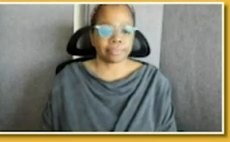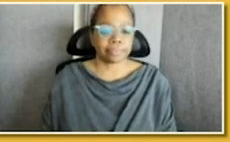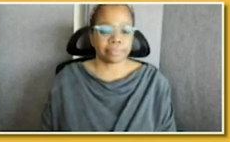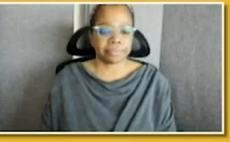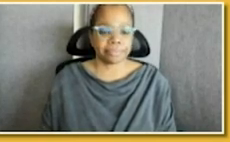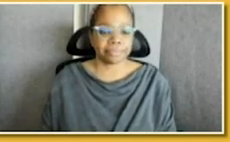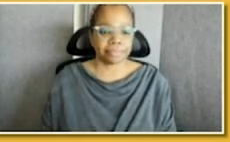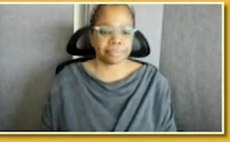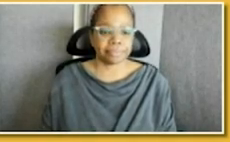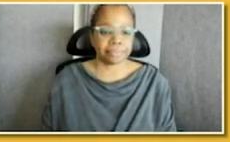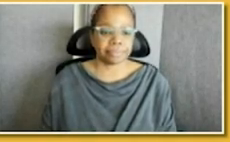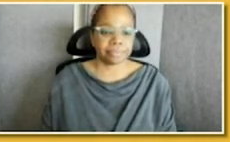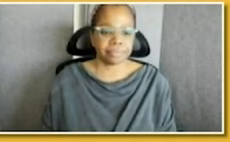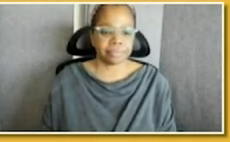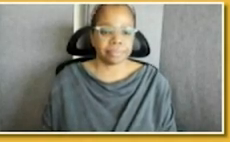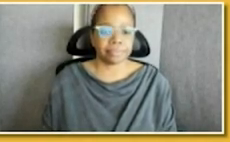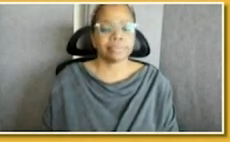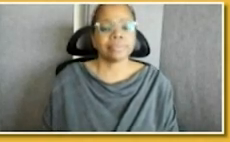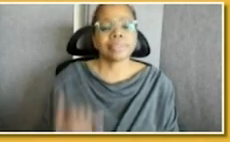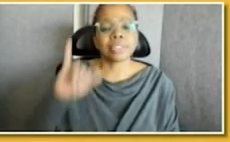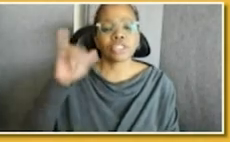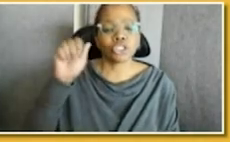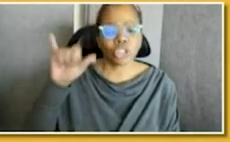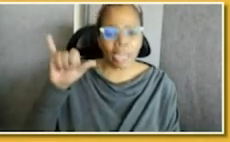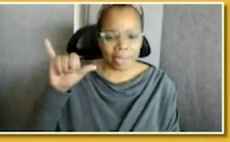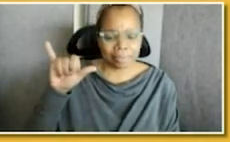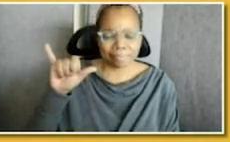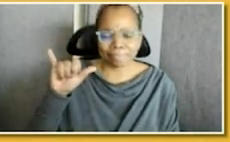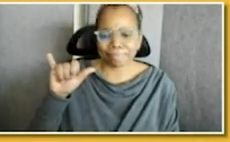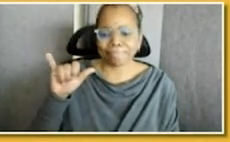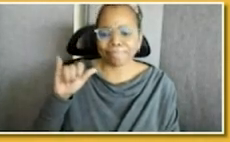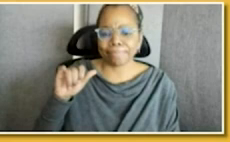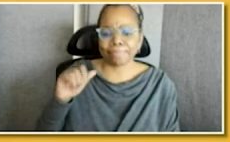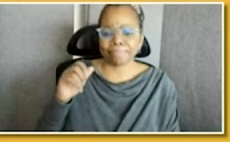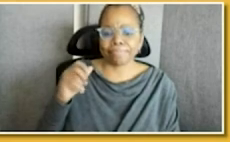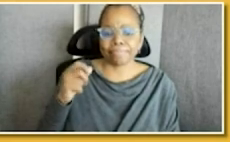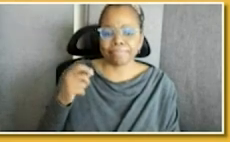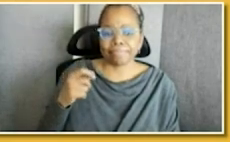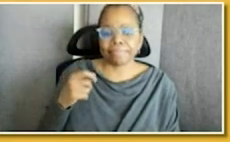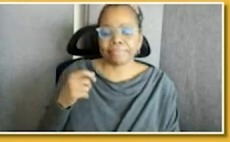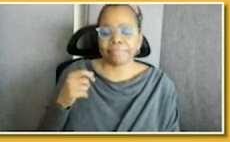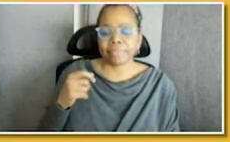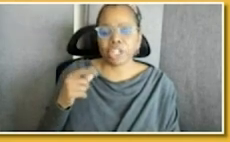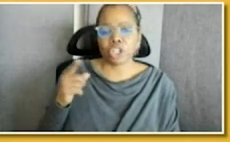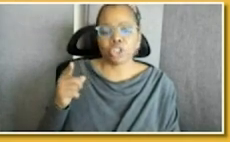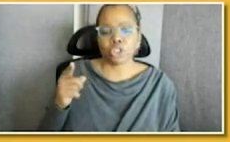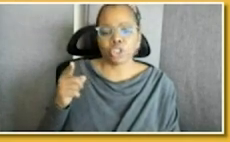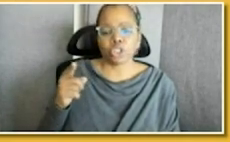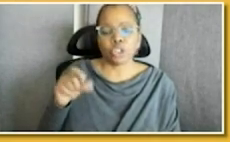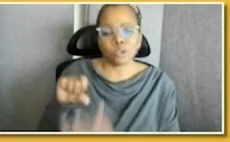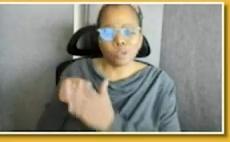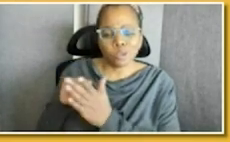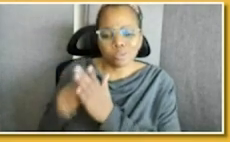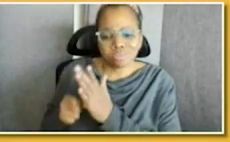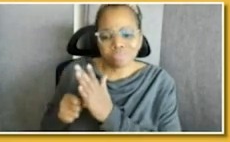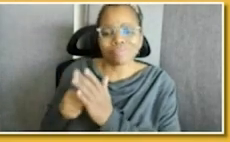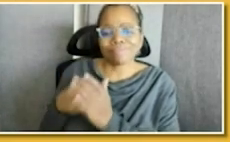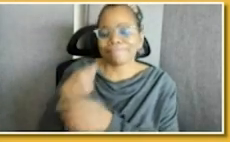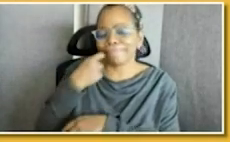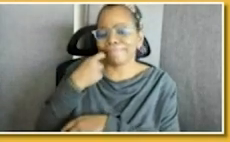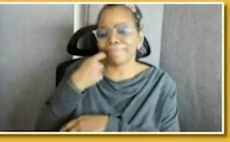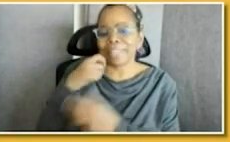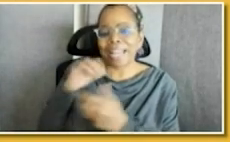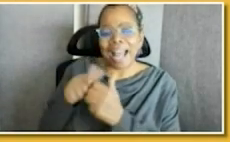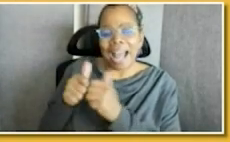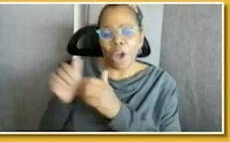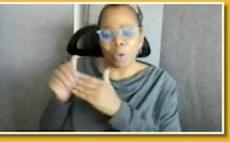Now, Jay, earlier in the clip, you really underscore how leaders, aided by corporate-run